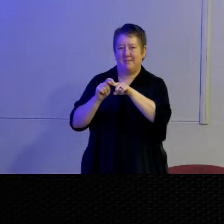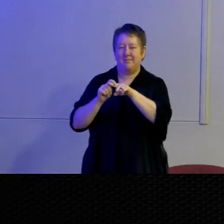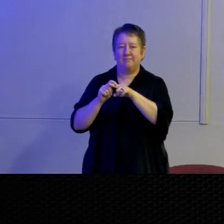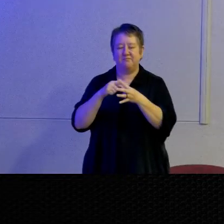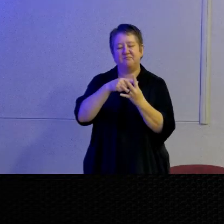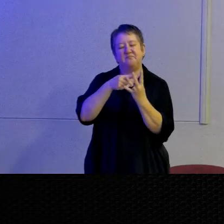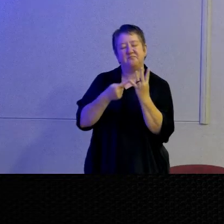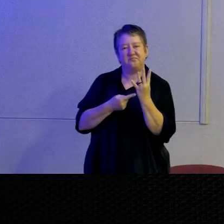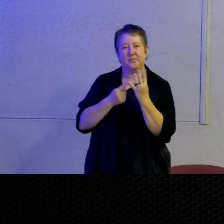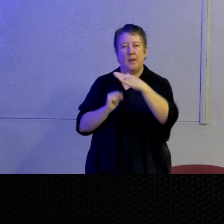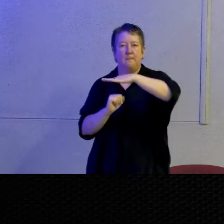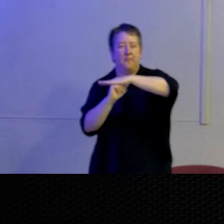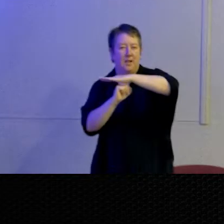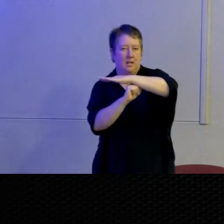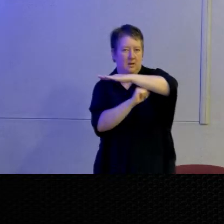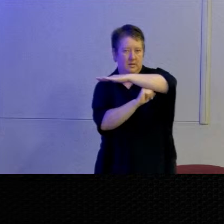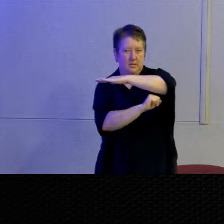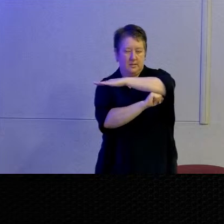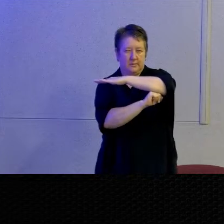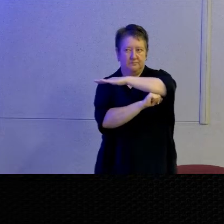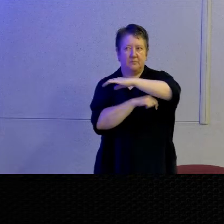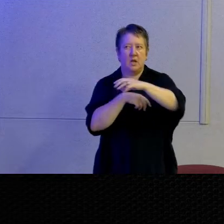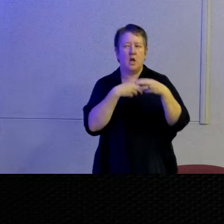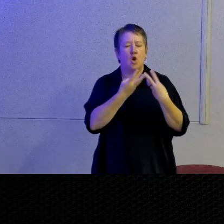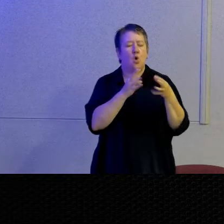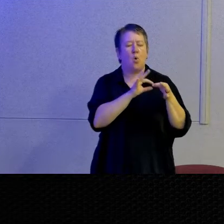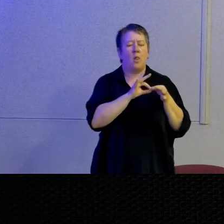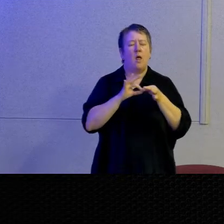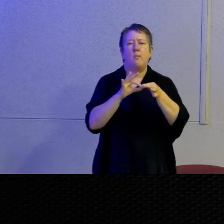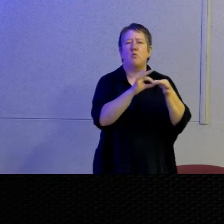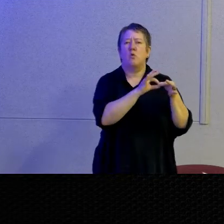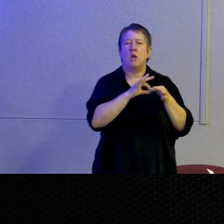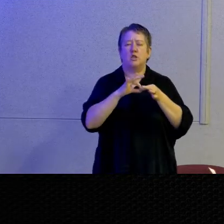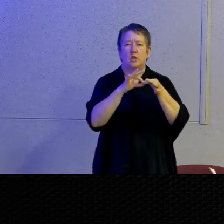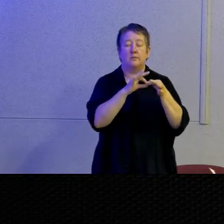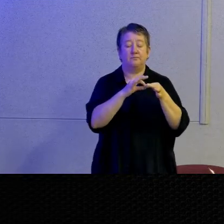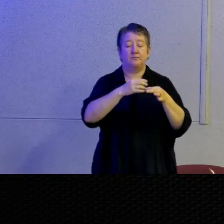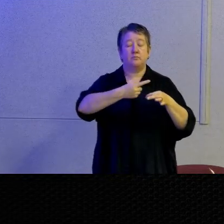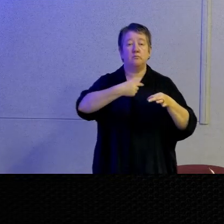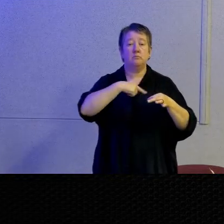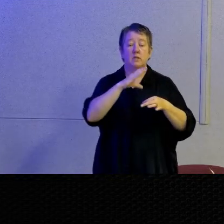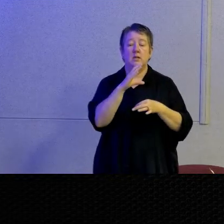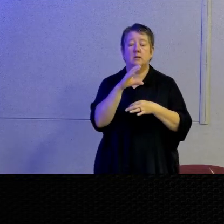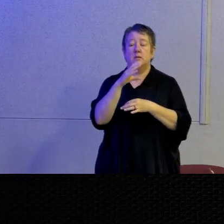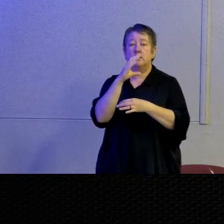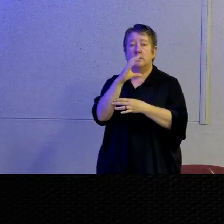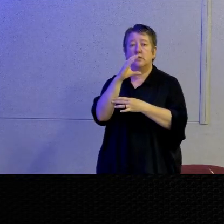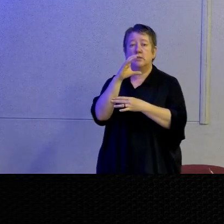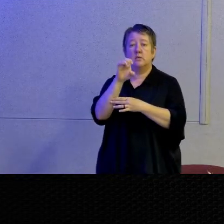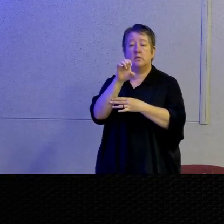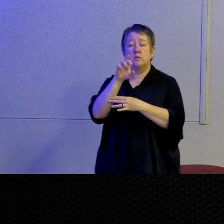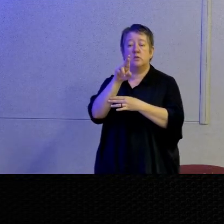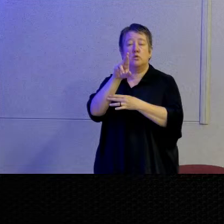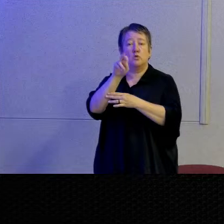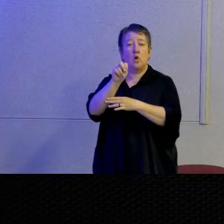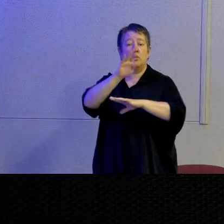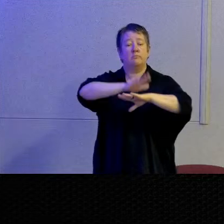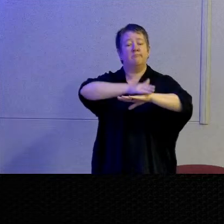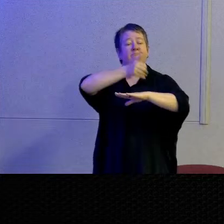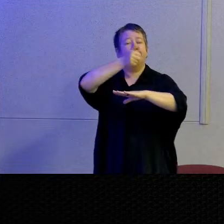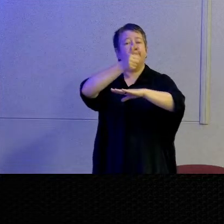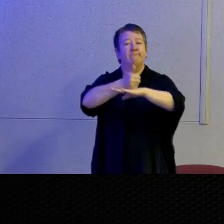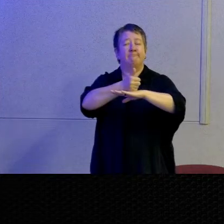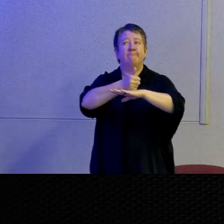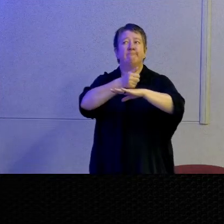So collaboration. So CERN was set up as a laboratory for